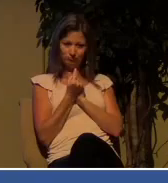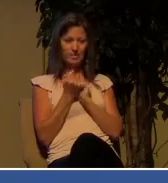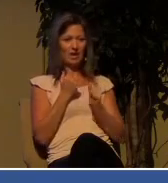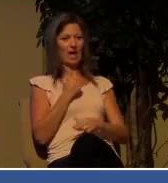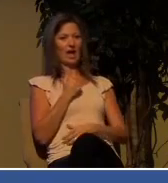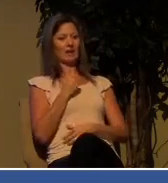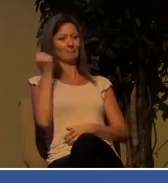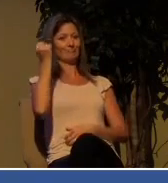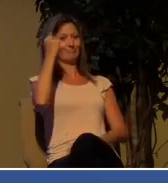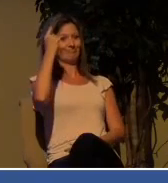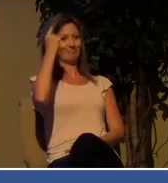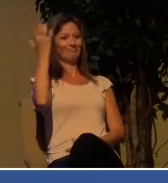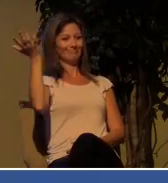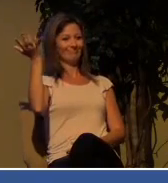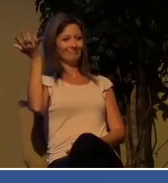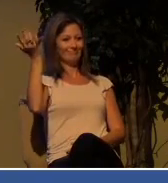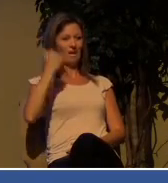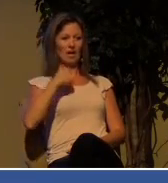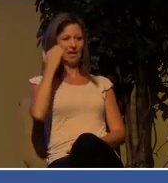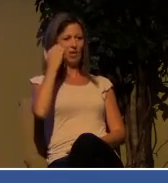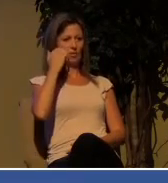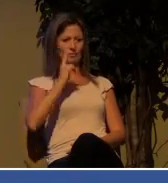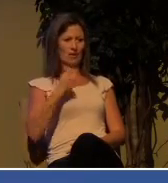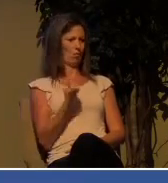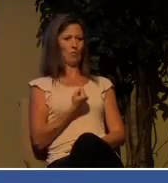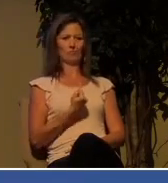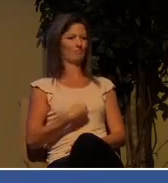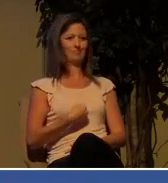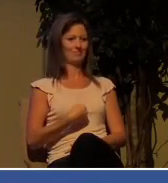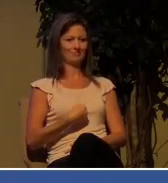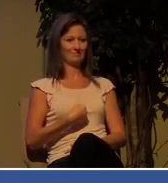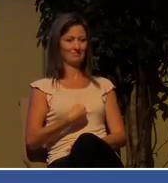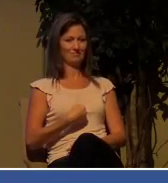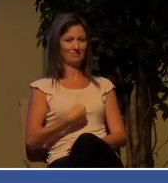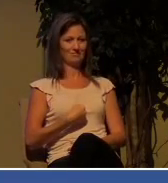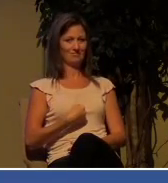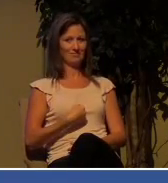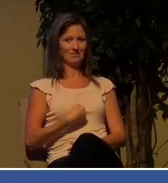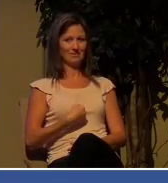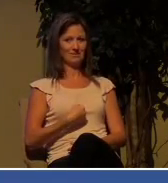I'm not alone. You see, it's probably true for most of you who